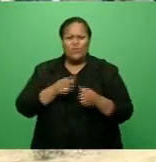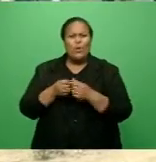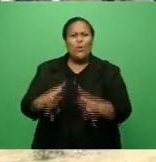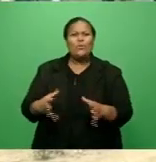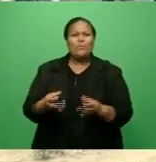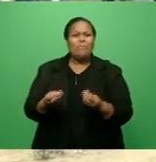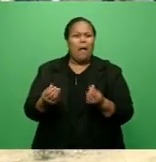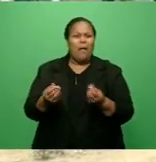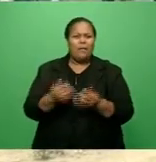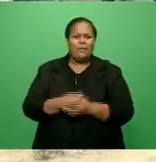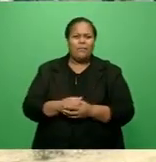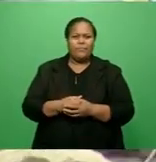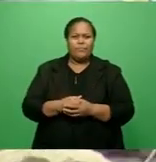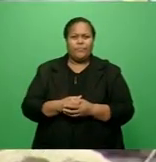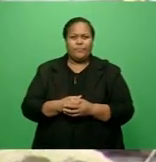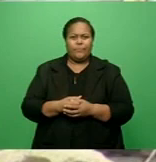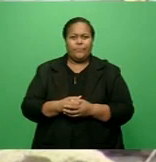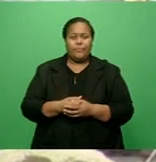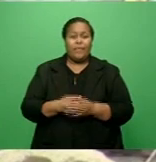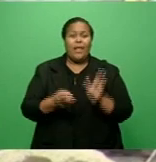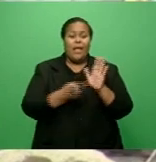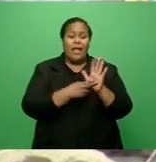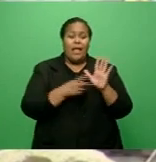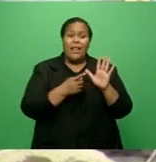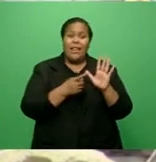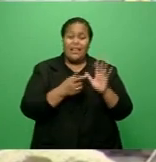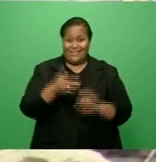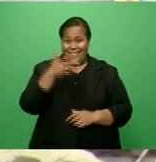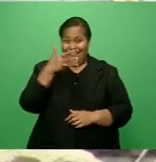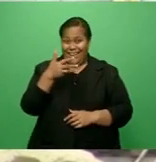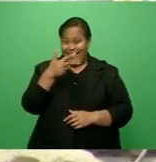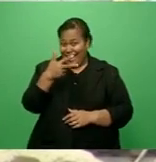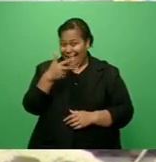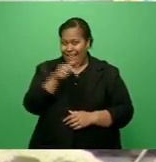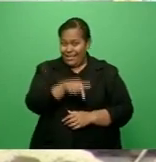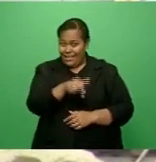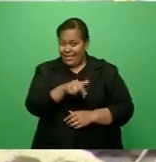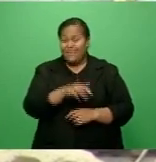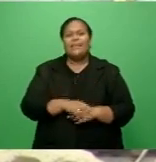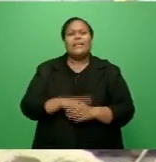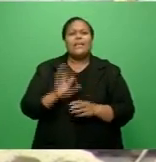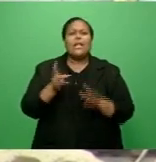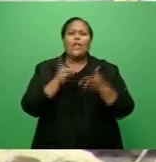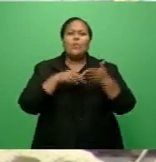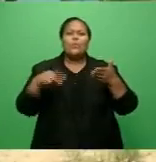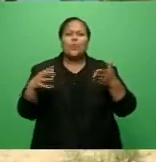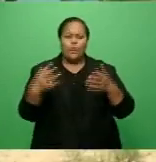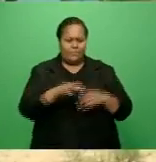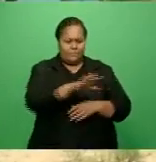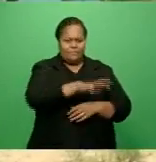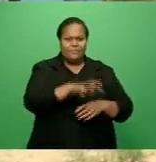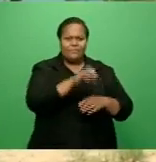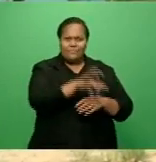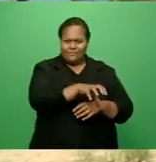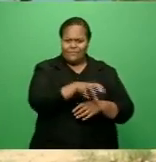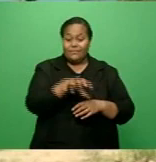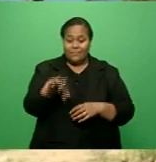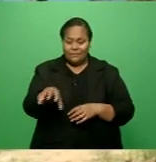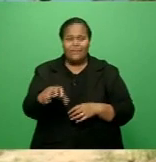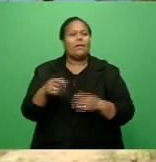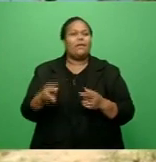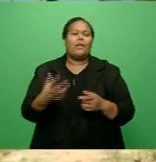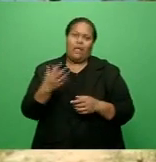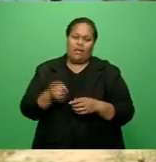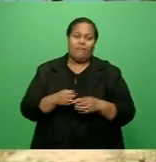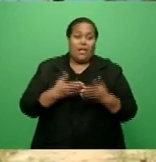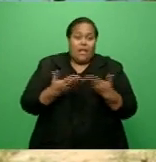discovered in the River Road Informal Settlement in Narere and the Millennium Informal Settlement in Nausori. The Fiji Independent Commission Against Corruption